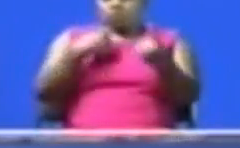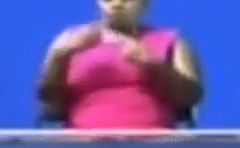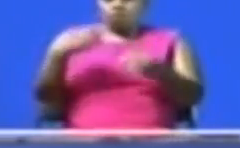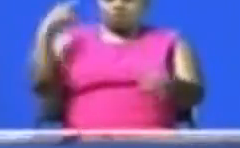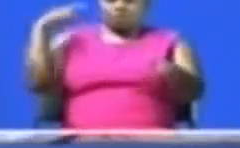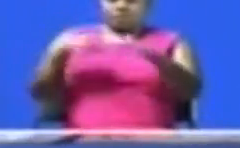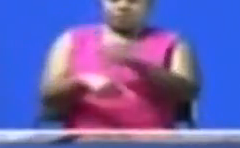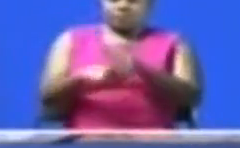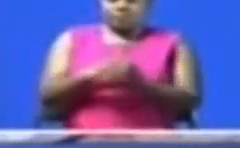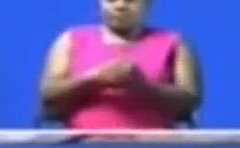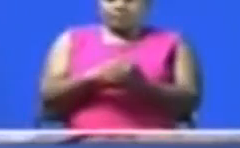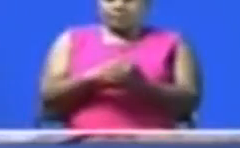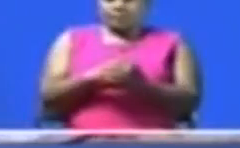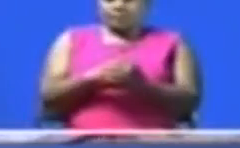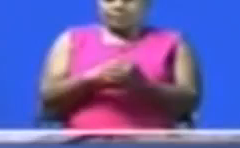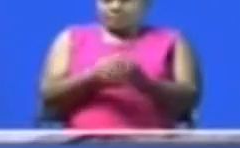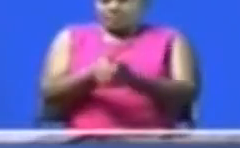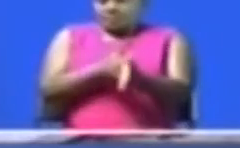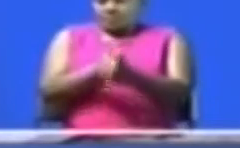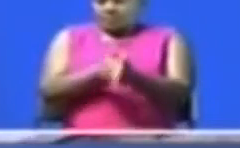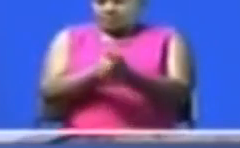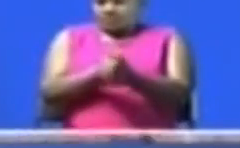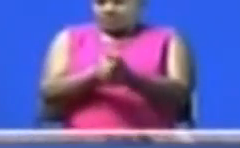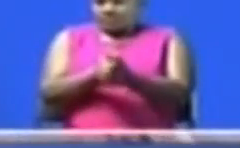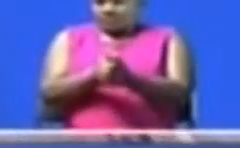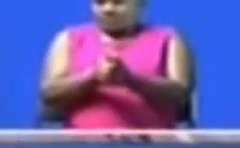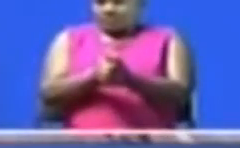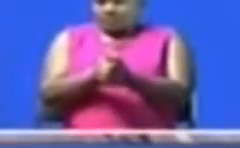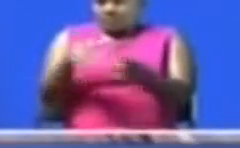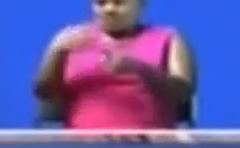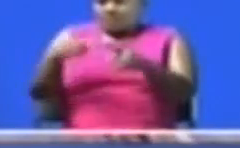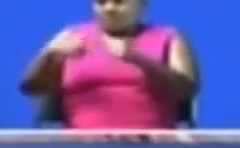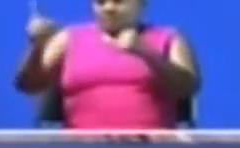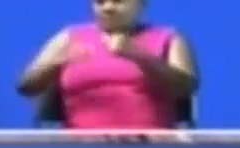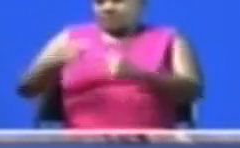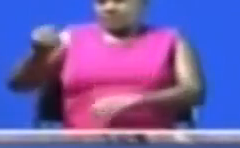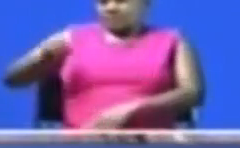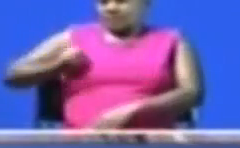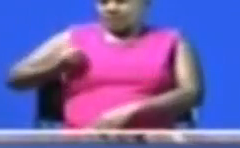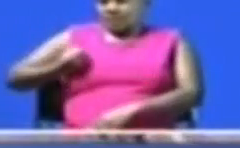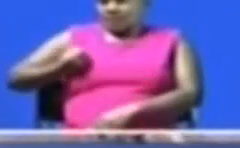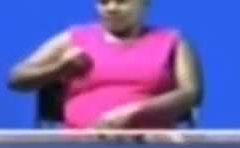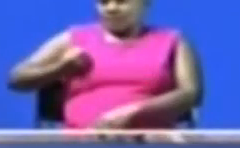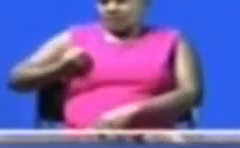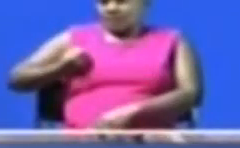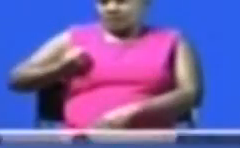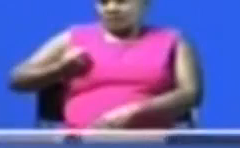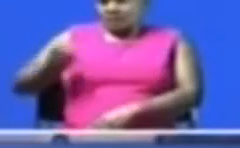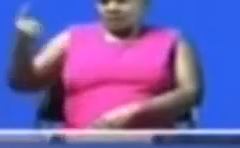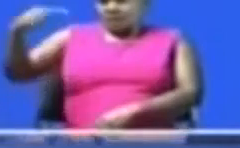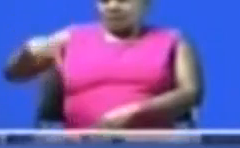length. Interestingly, detectives say the sixth-year medical student of Moi University failed to turn